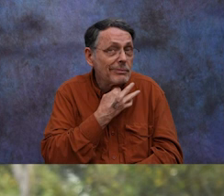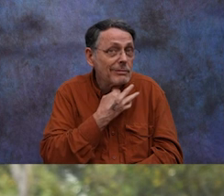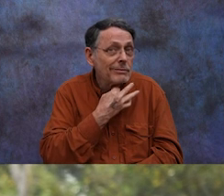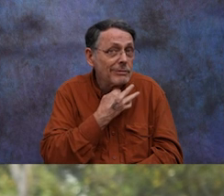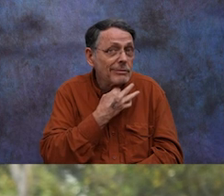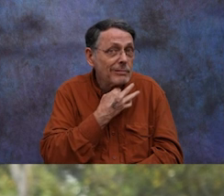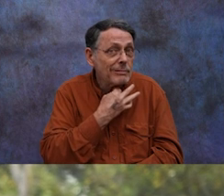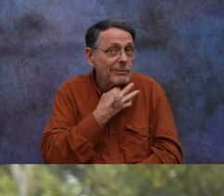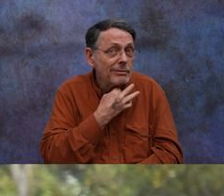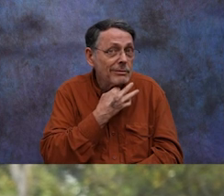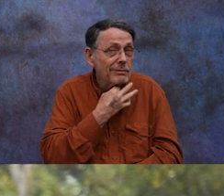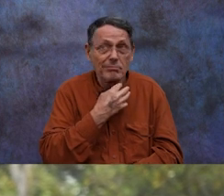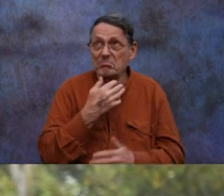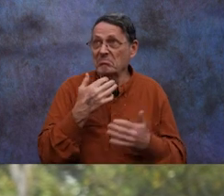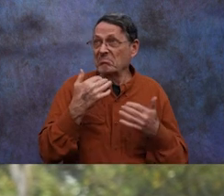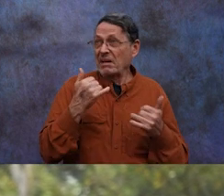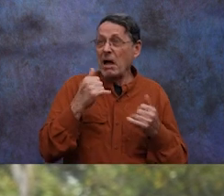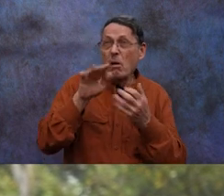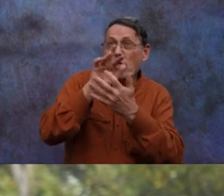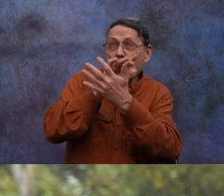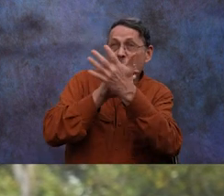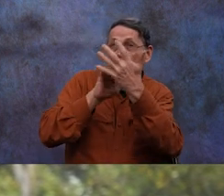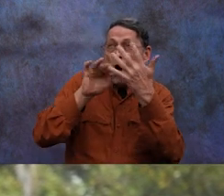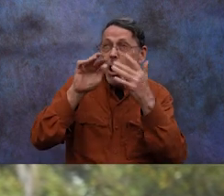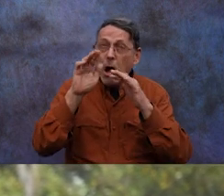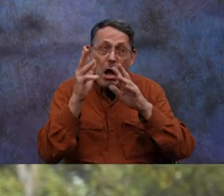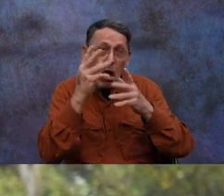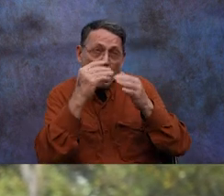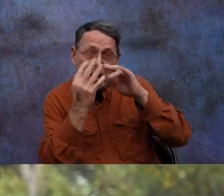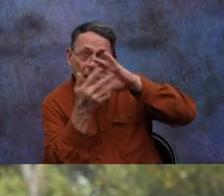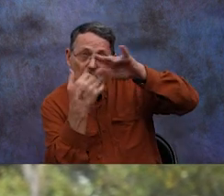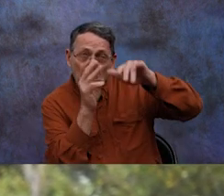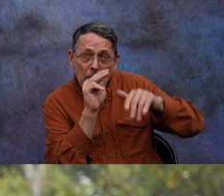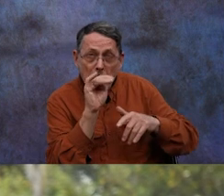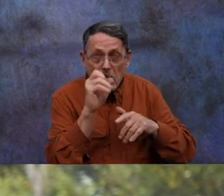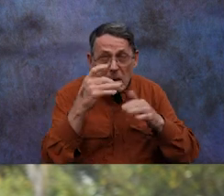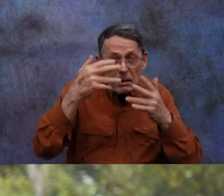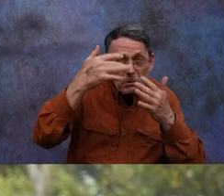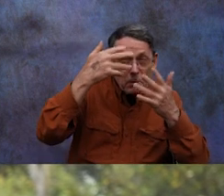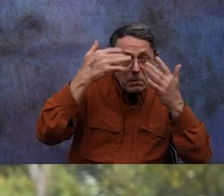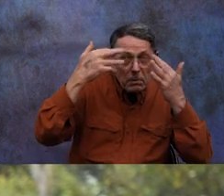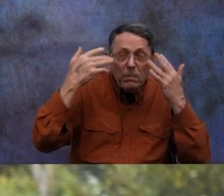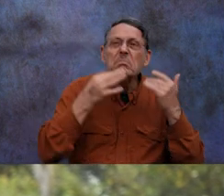curious as the fog and mist